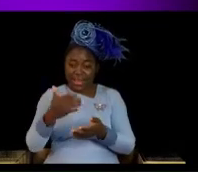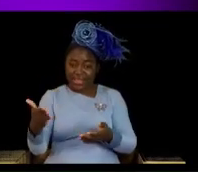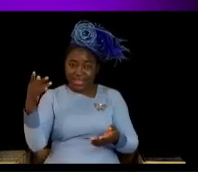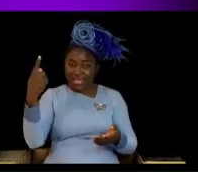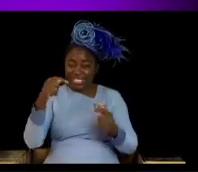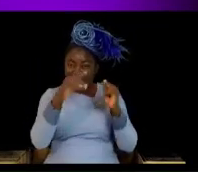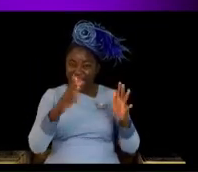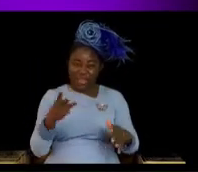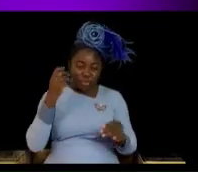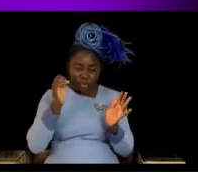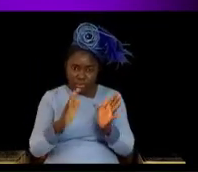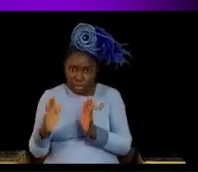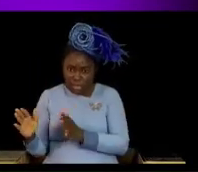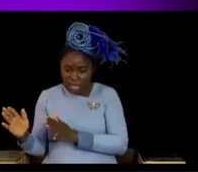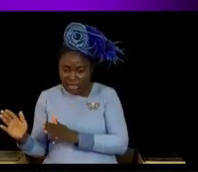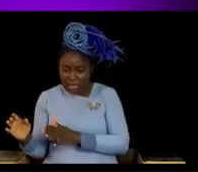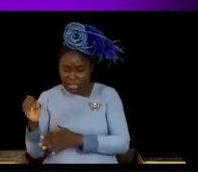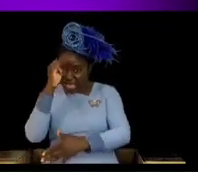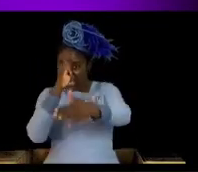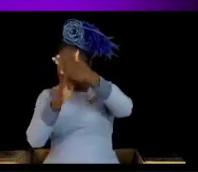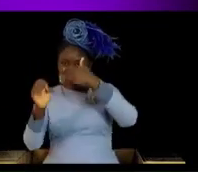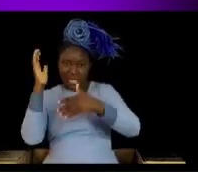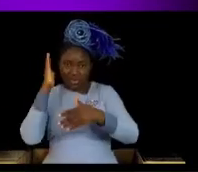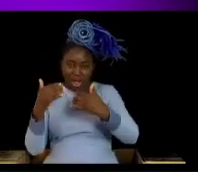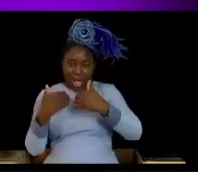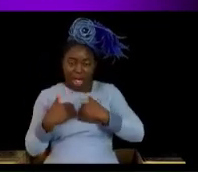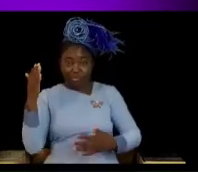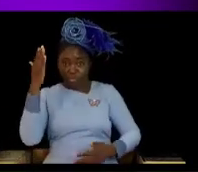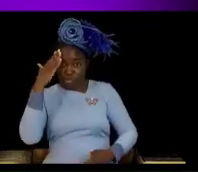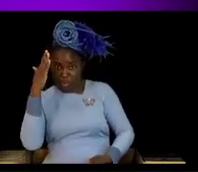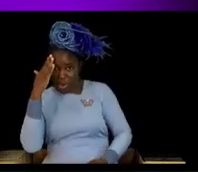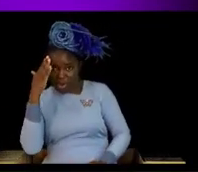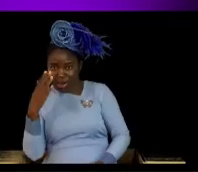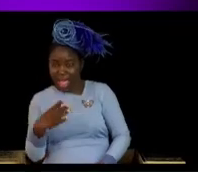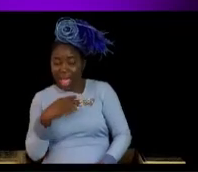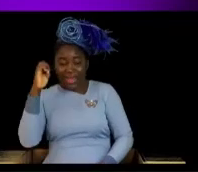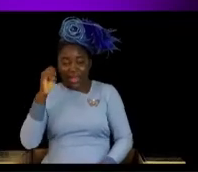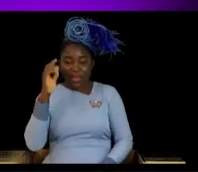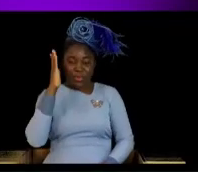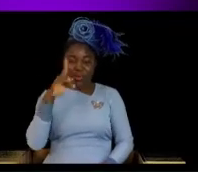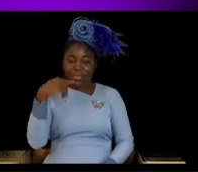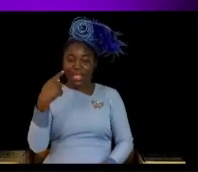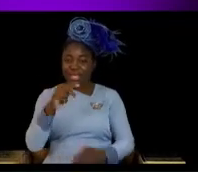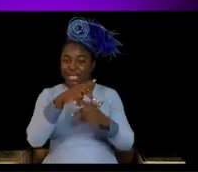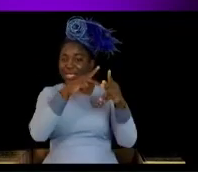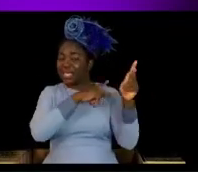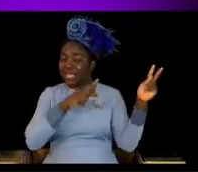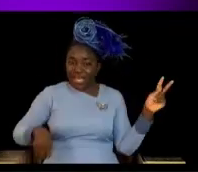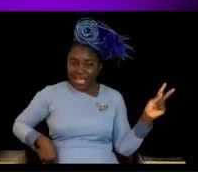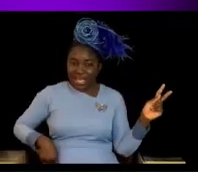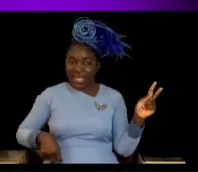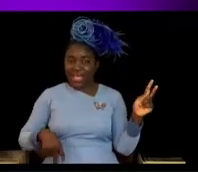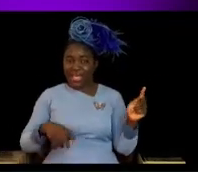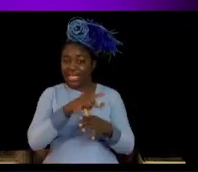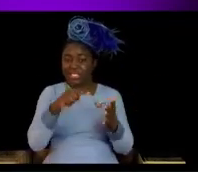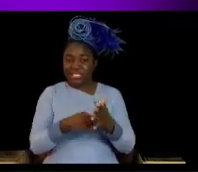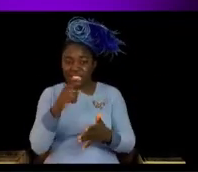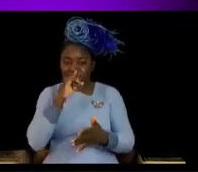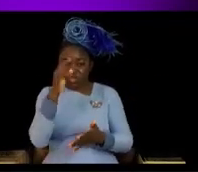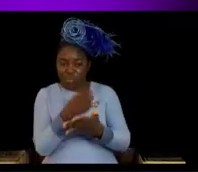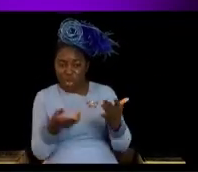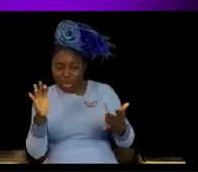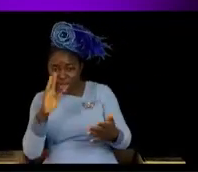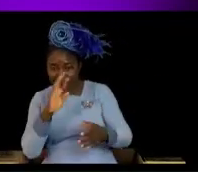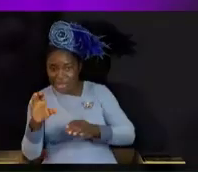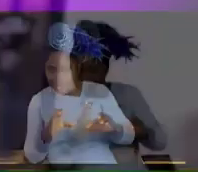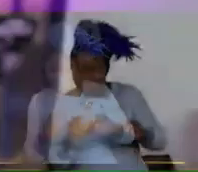the king. This is where they are hiding. This is where they are staying. Go here. Pray like this.